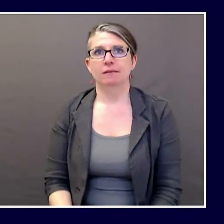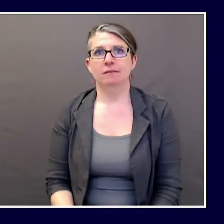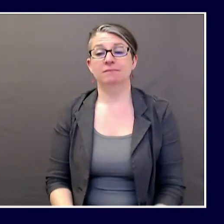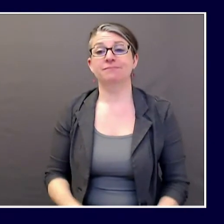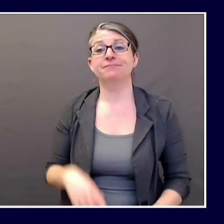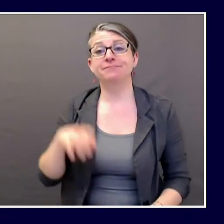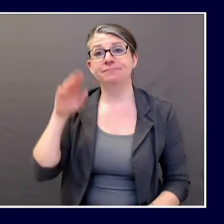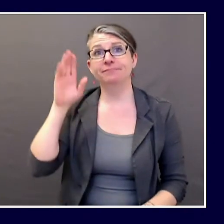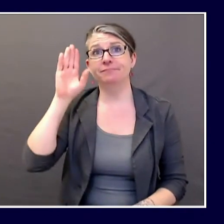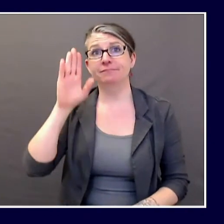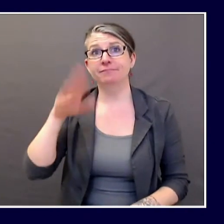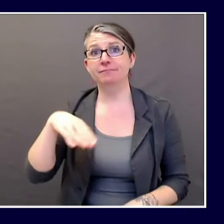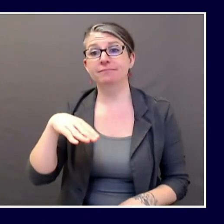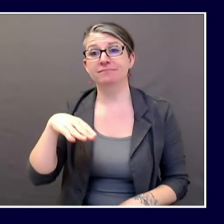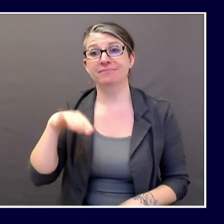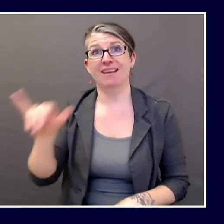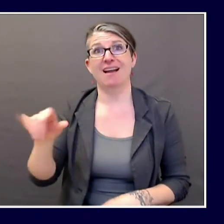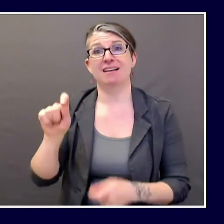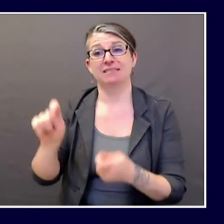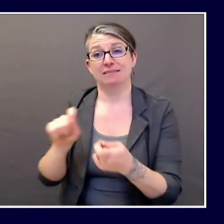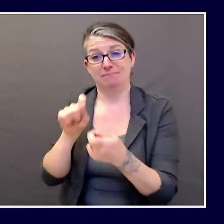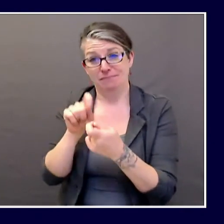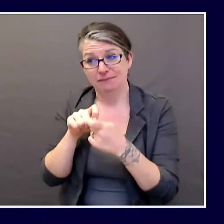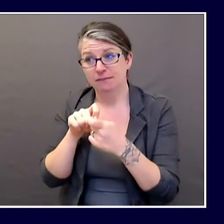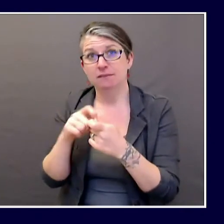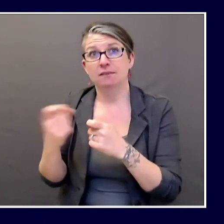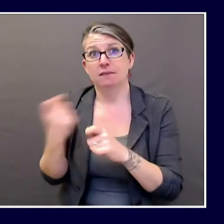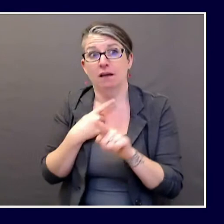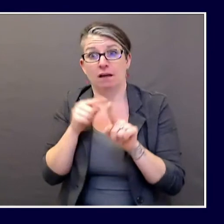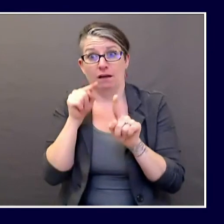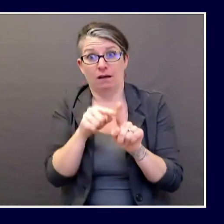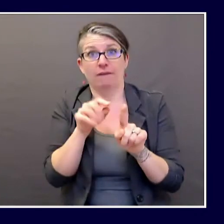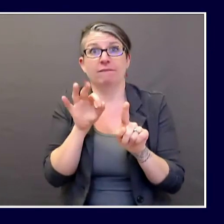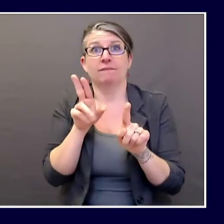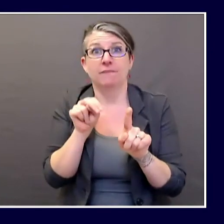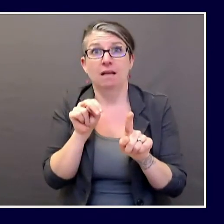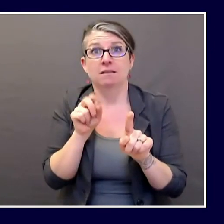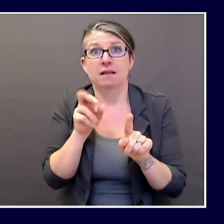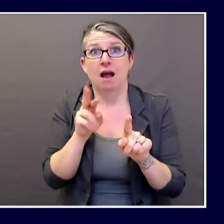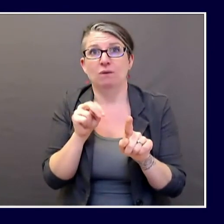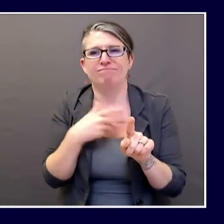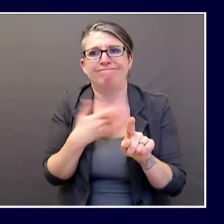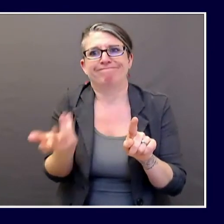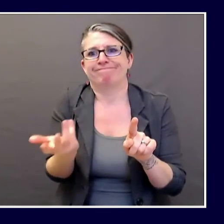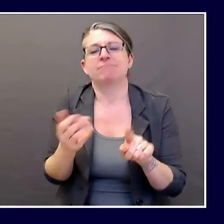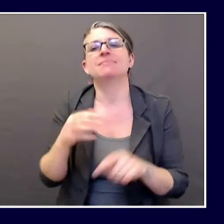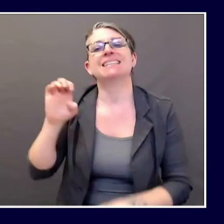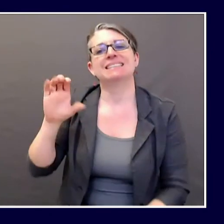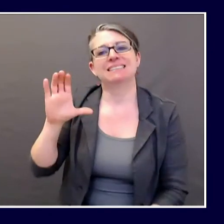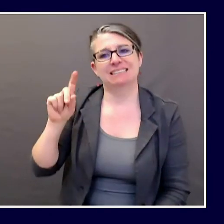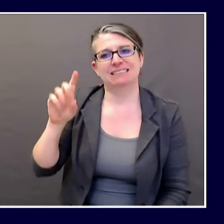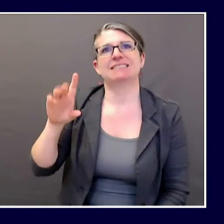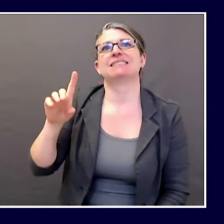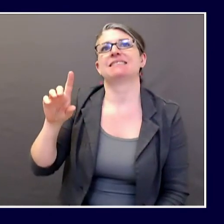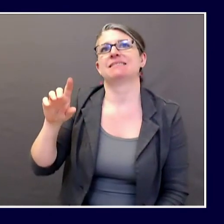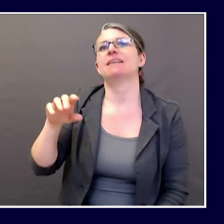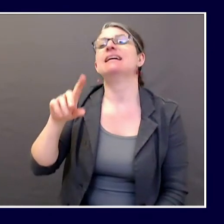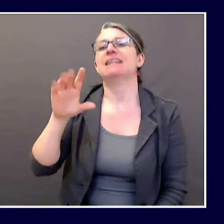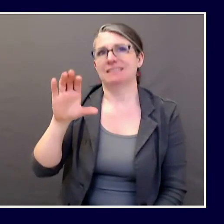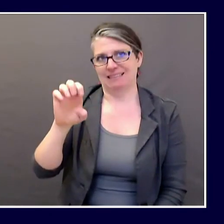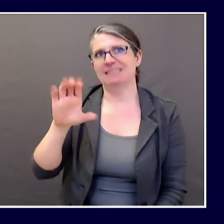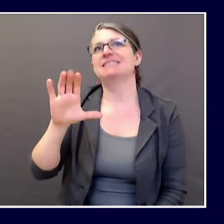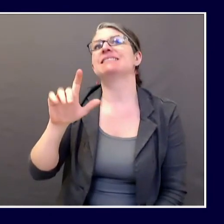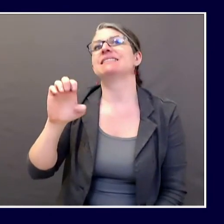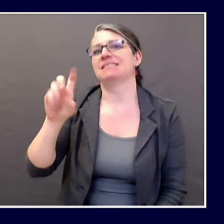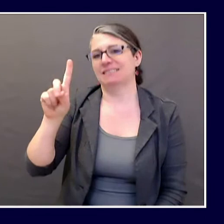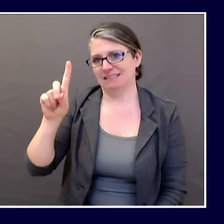to DECD. They really have the final answers on that. Okay, terrific. I'll do that. Thank you very much. You